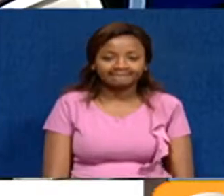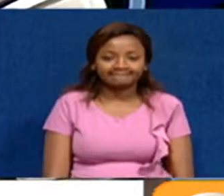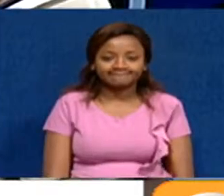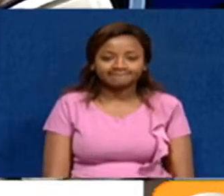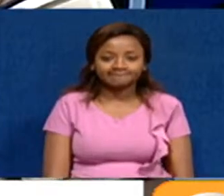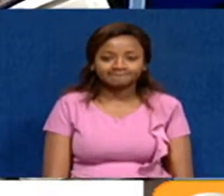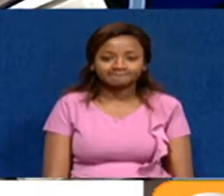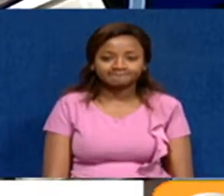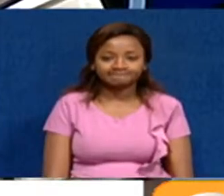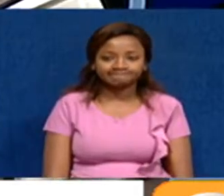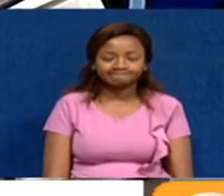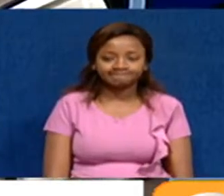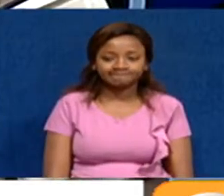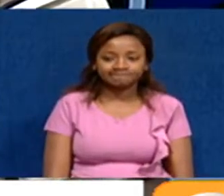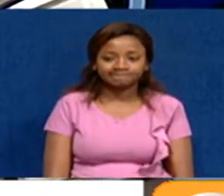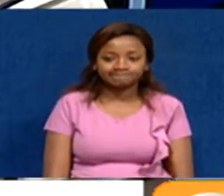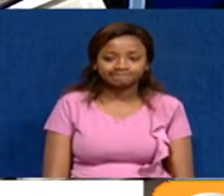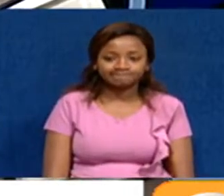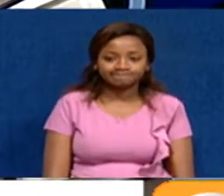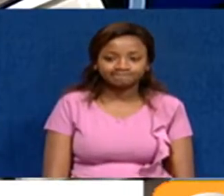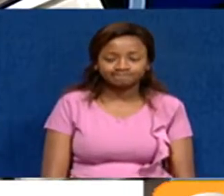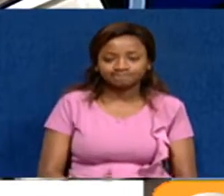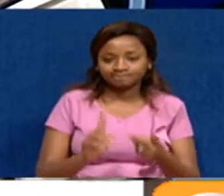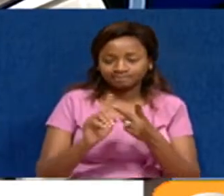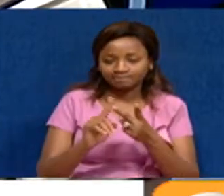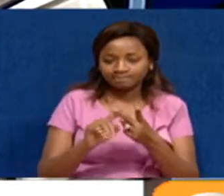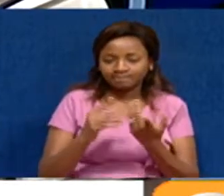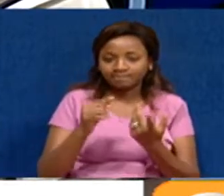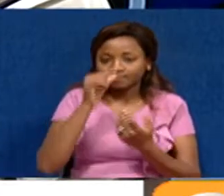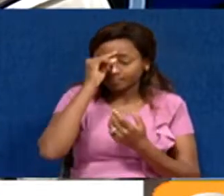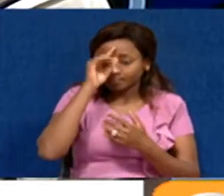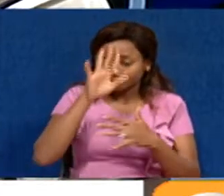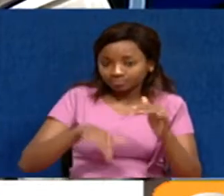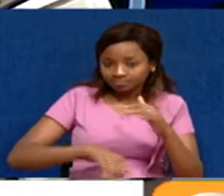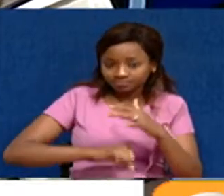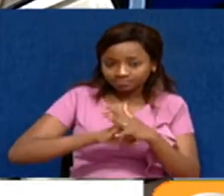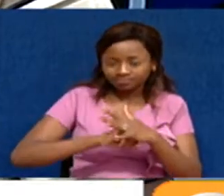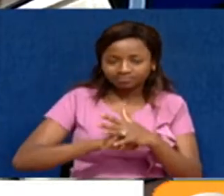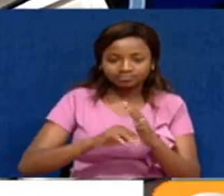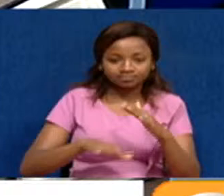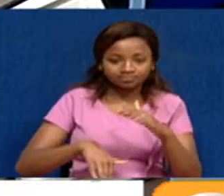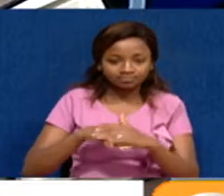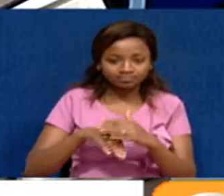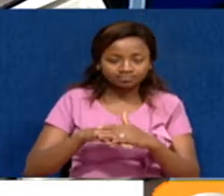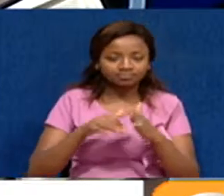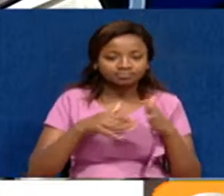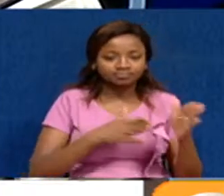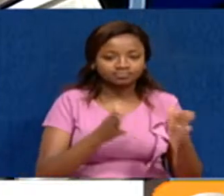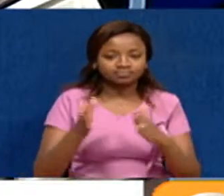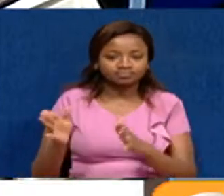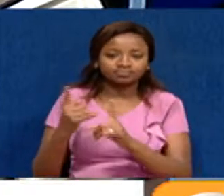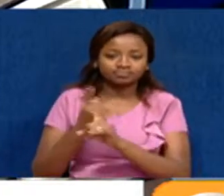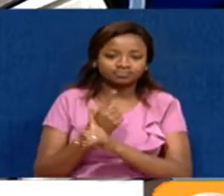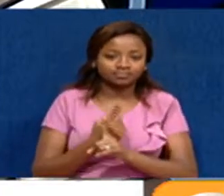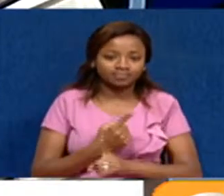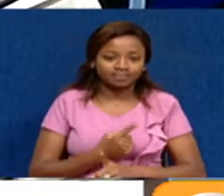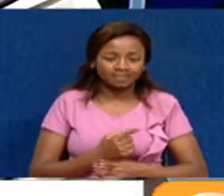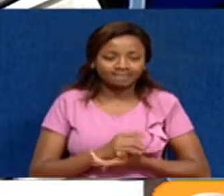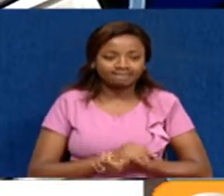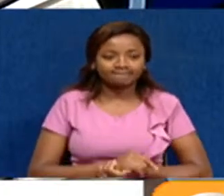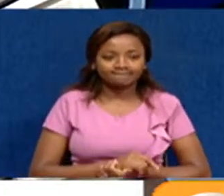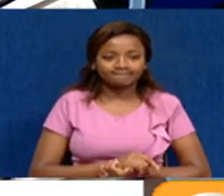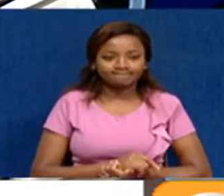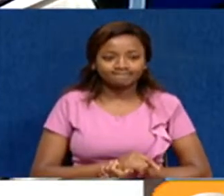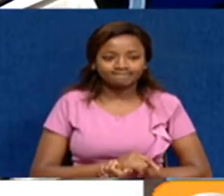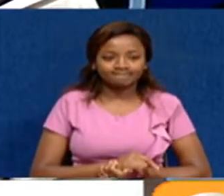the government supports football in one way or another. And that money is given out and it is not accounted